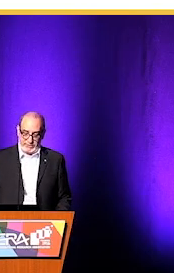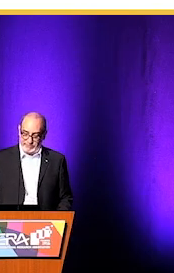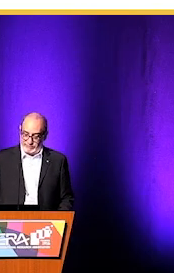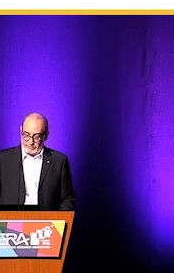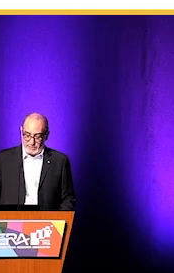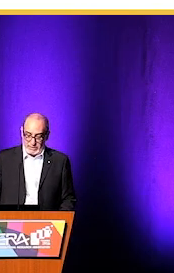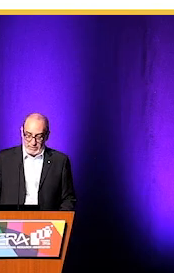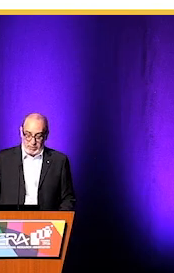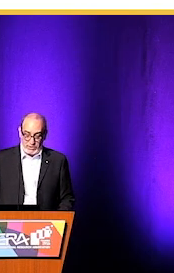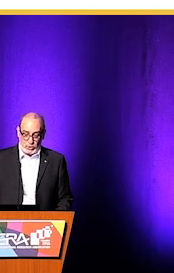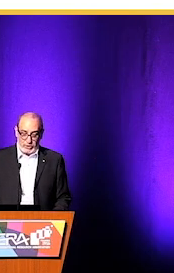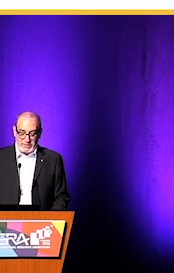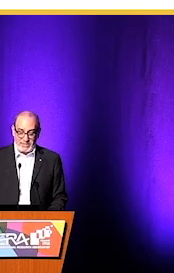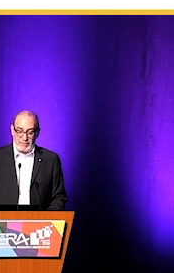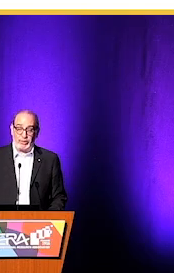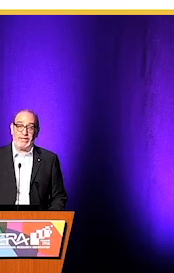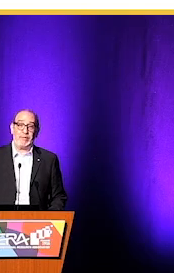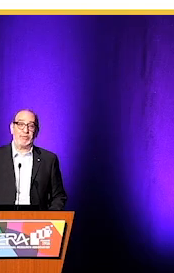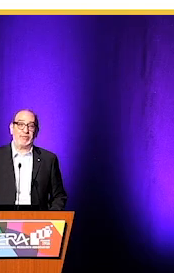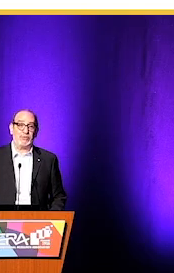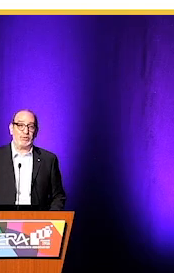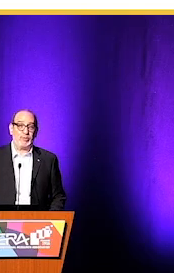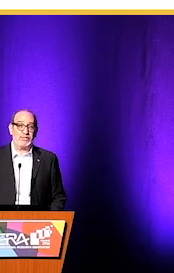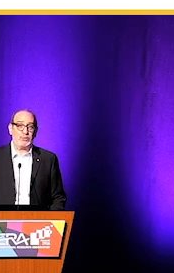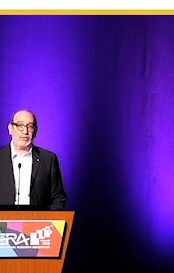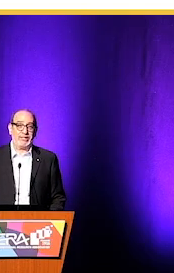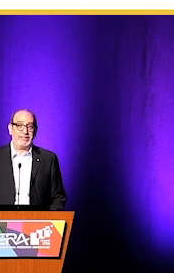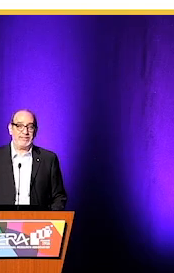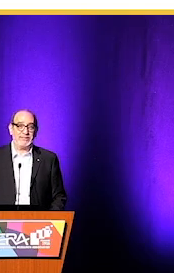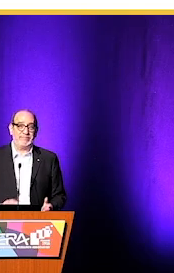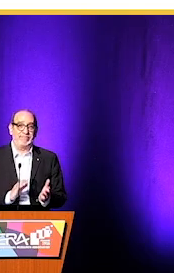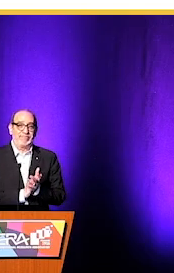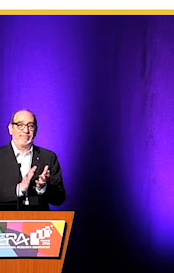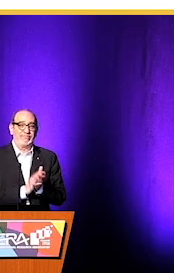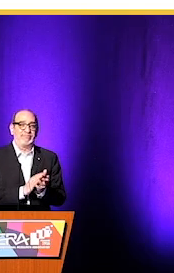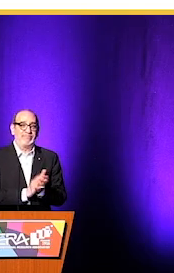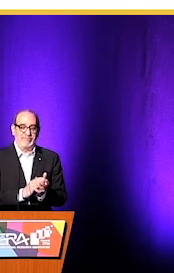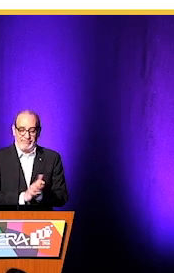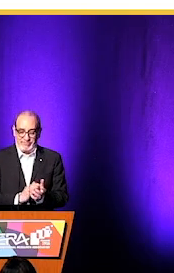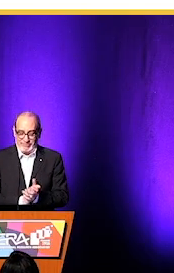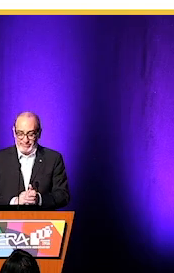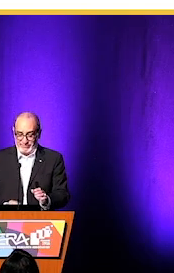Families. Please join me in celebrating Professor Chris Gutierrez.